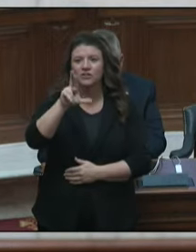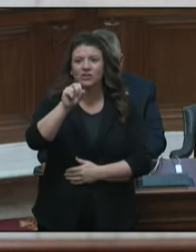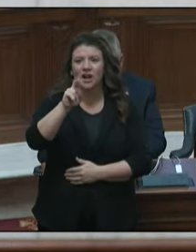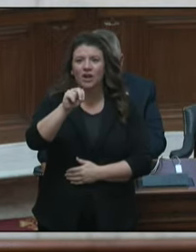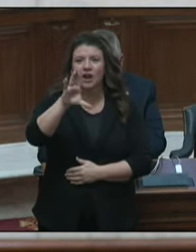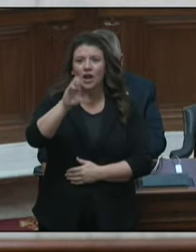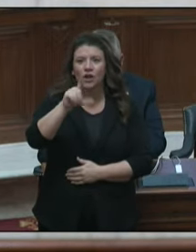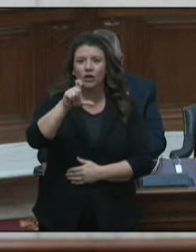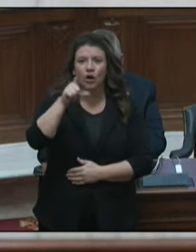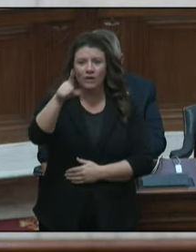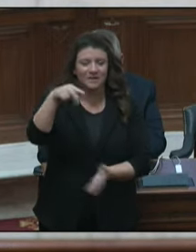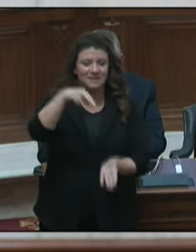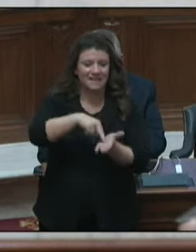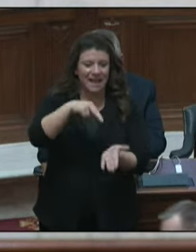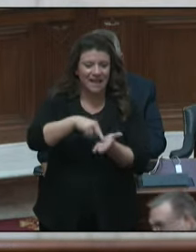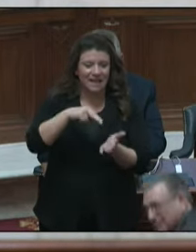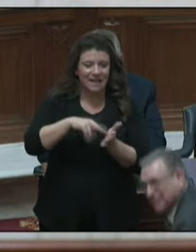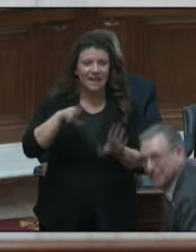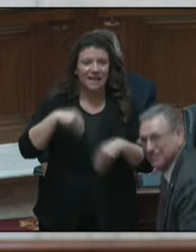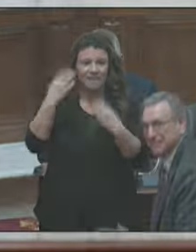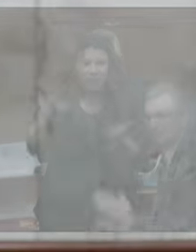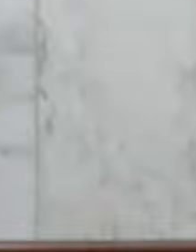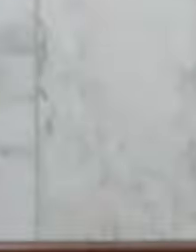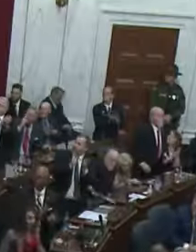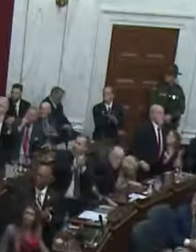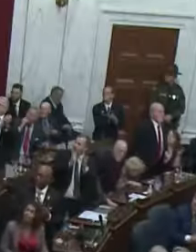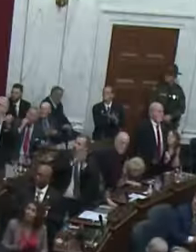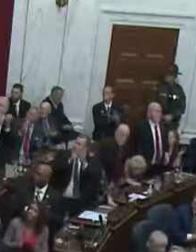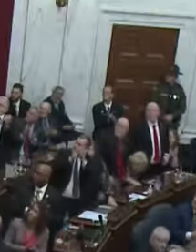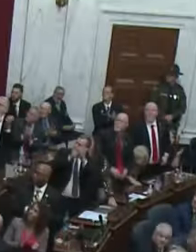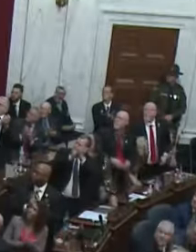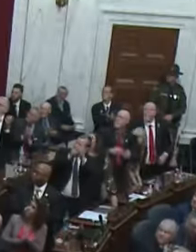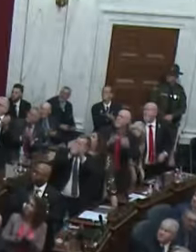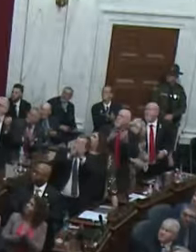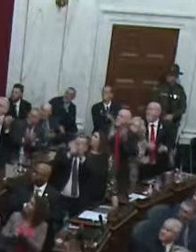please give her a giant round of applause.